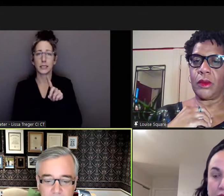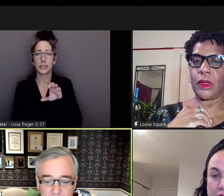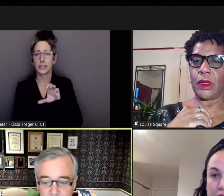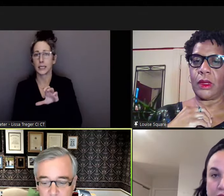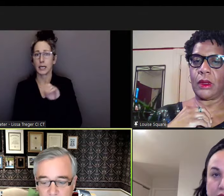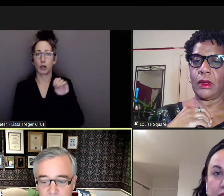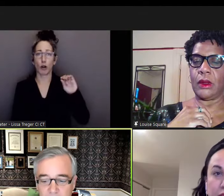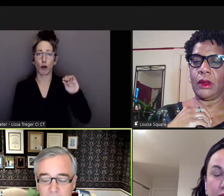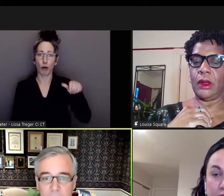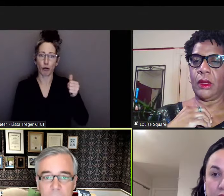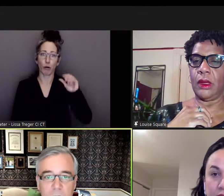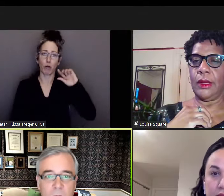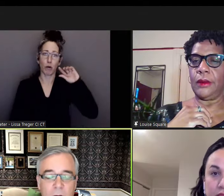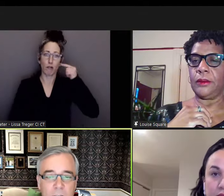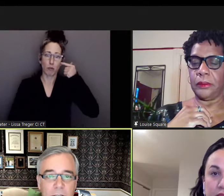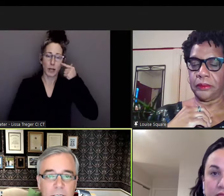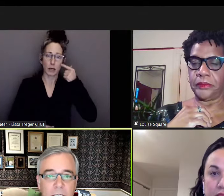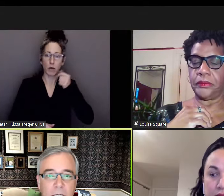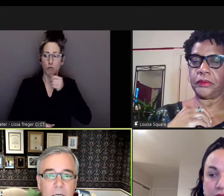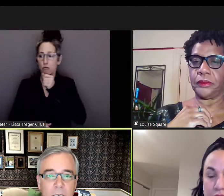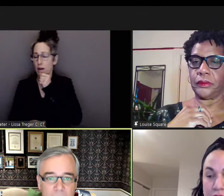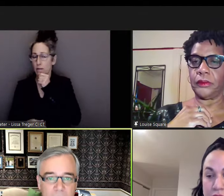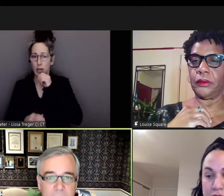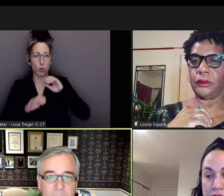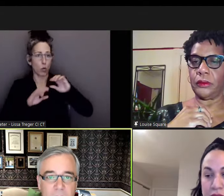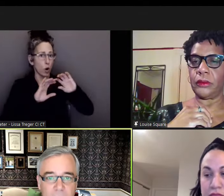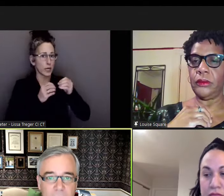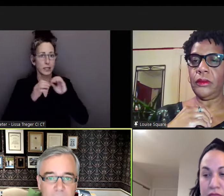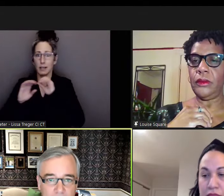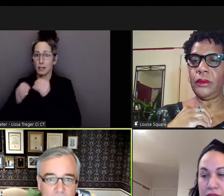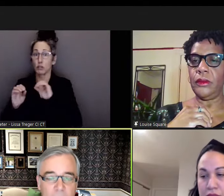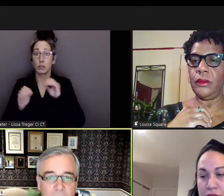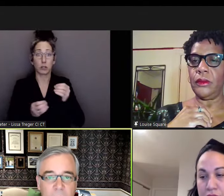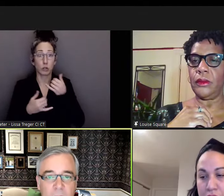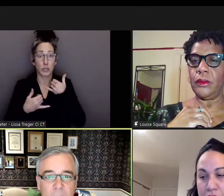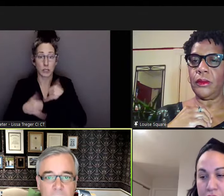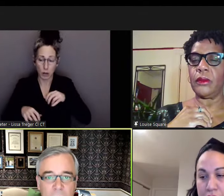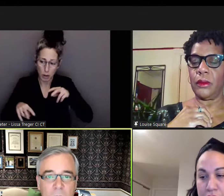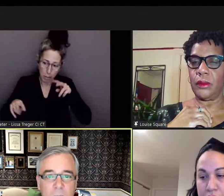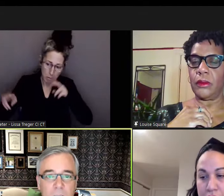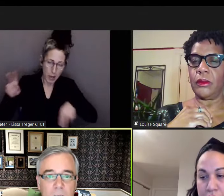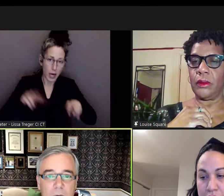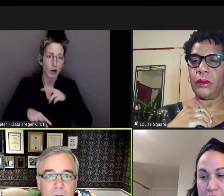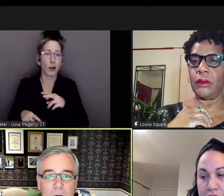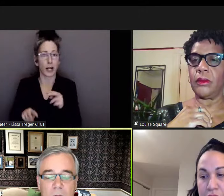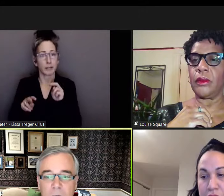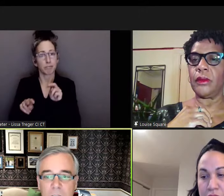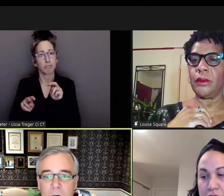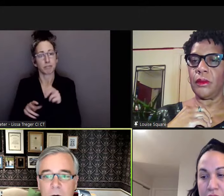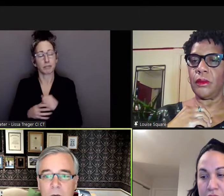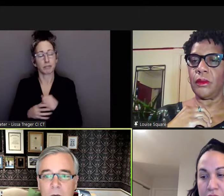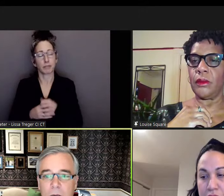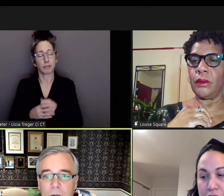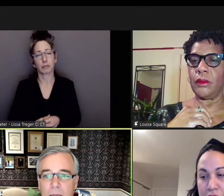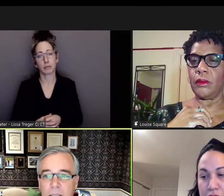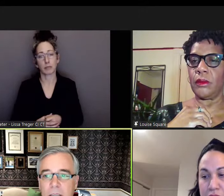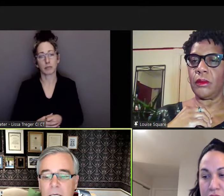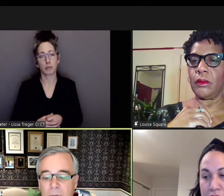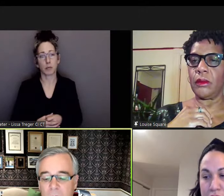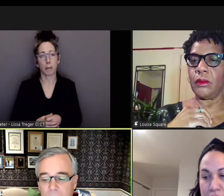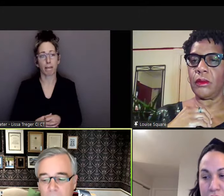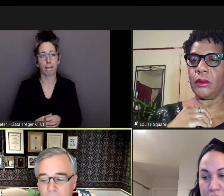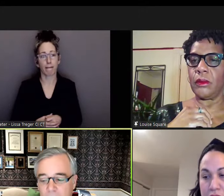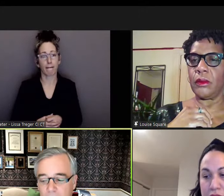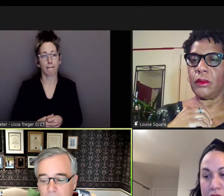government regulators and private institutions are monitoring the safety of the vaccine in the population, of course. So that's